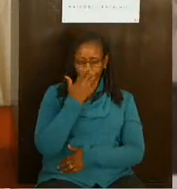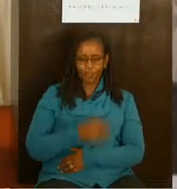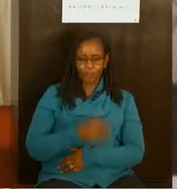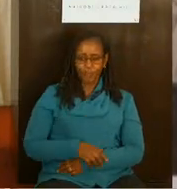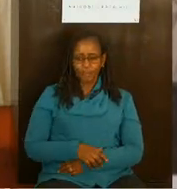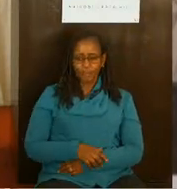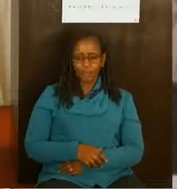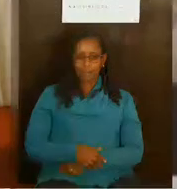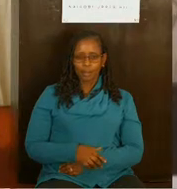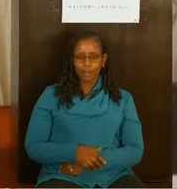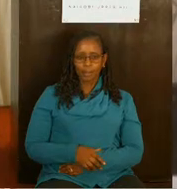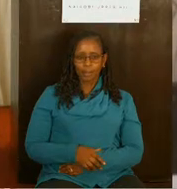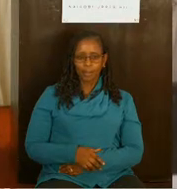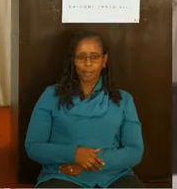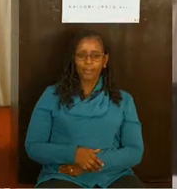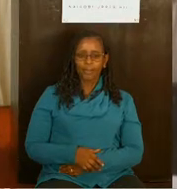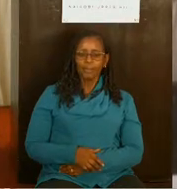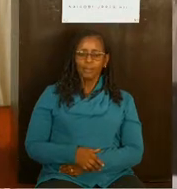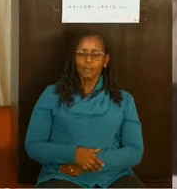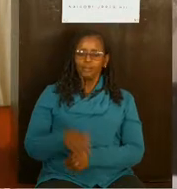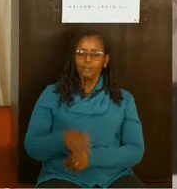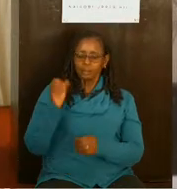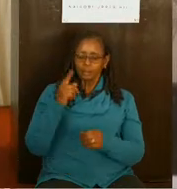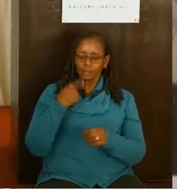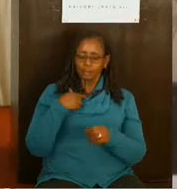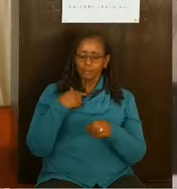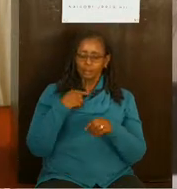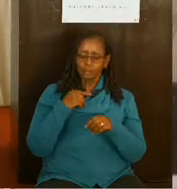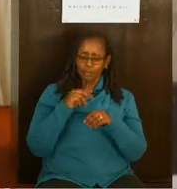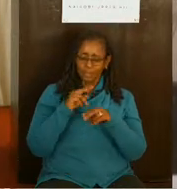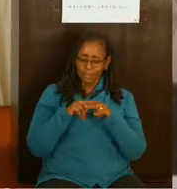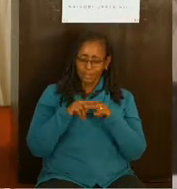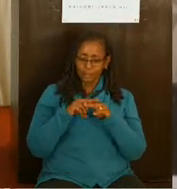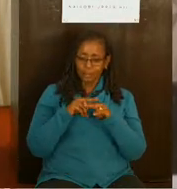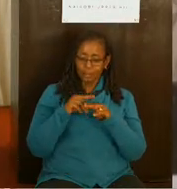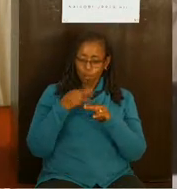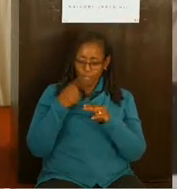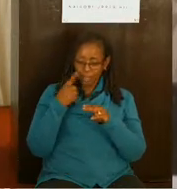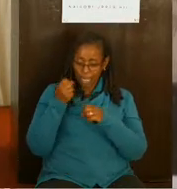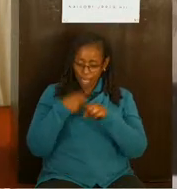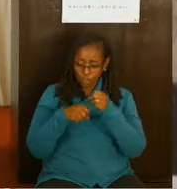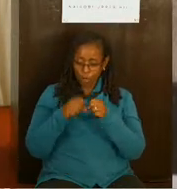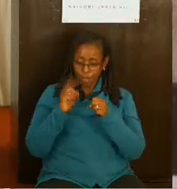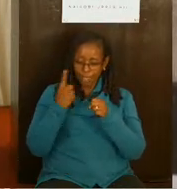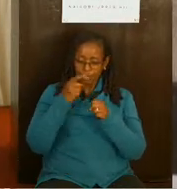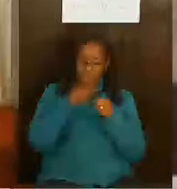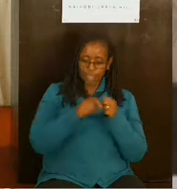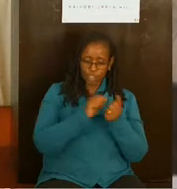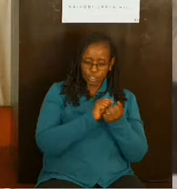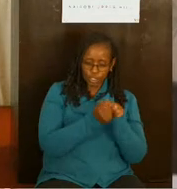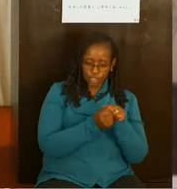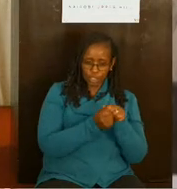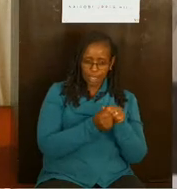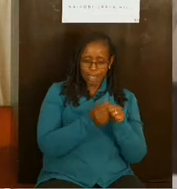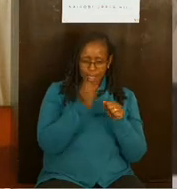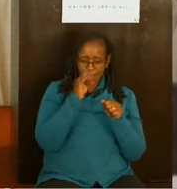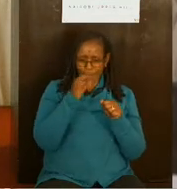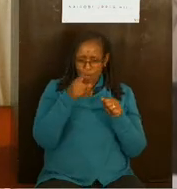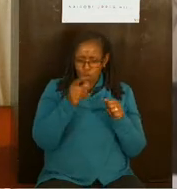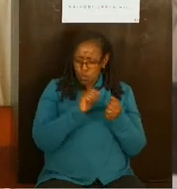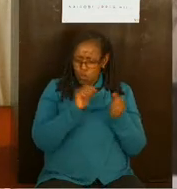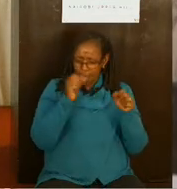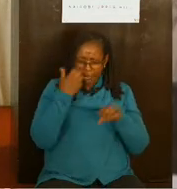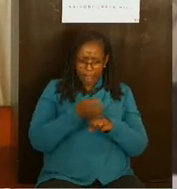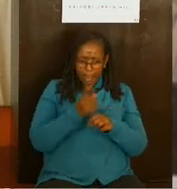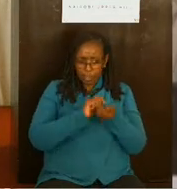you see whoever view who sees an evil action let him change it with his hand and if you are not able to